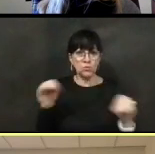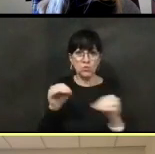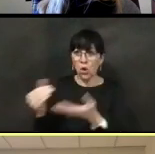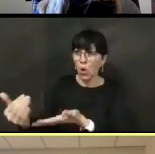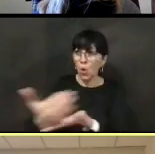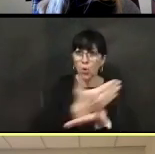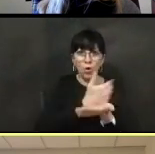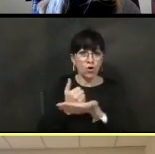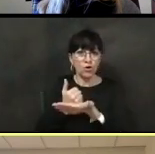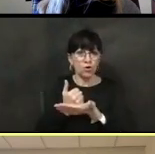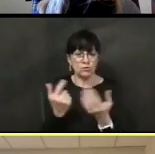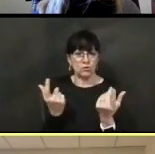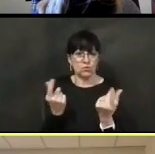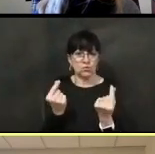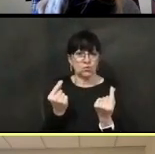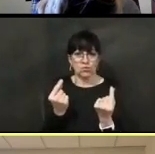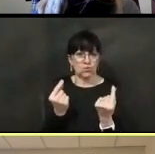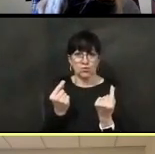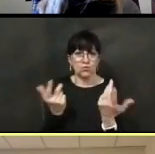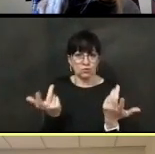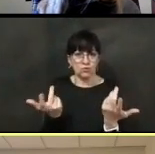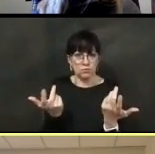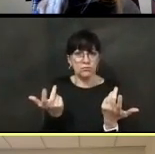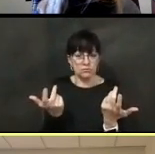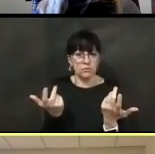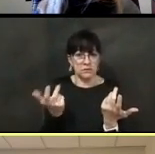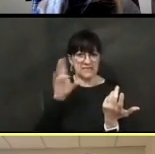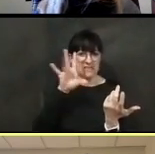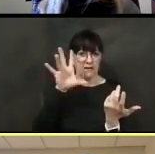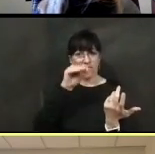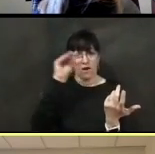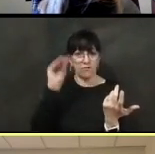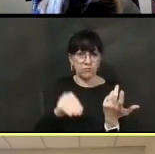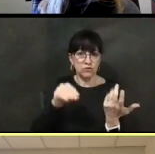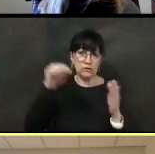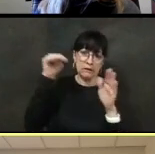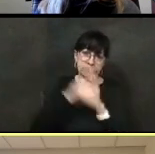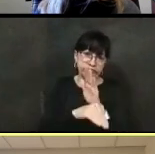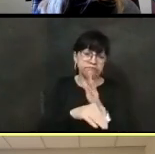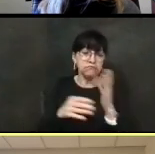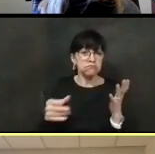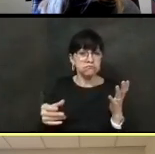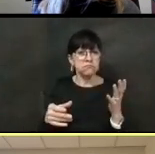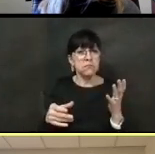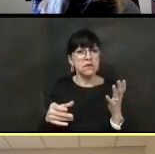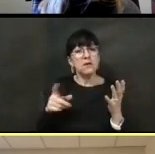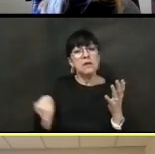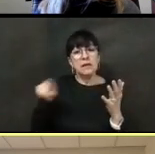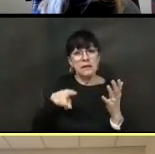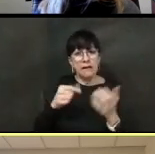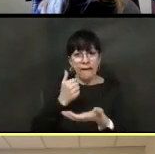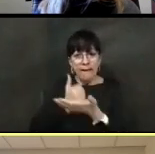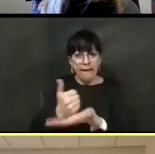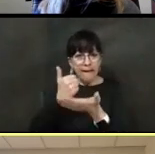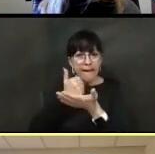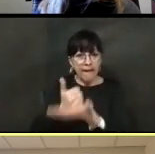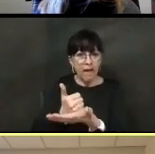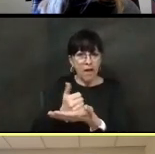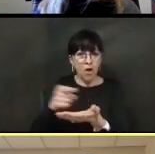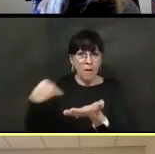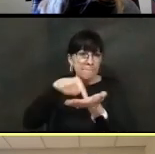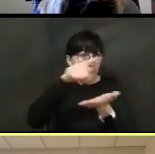fall almost to zero or sometimes by 75% or more. But we're still facing a lot of the expenses that they expected to